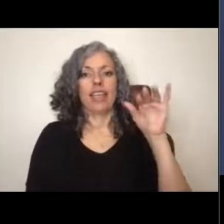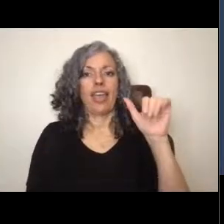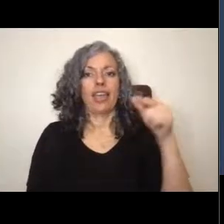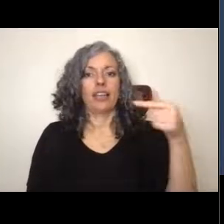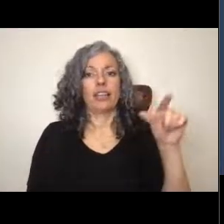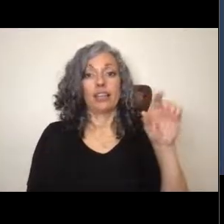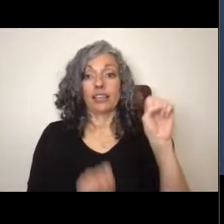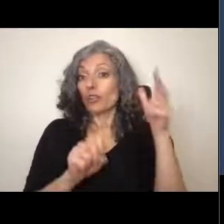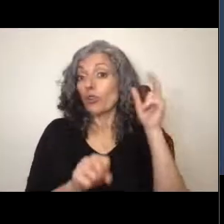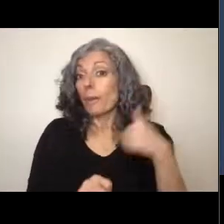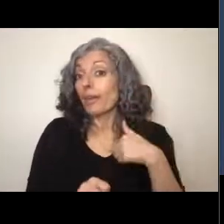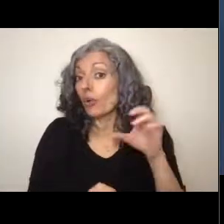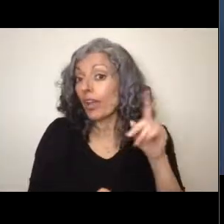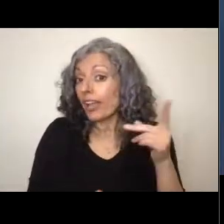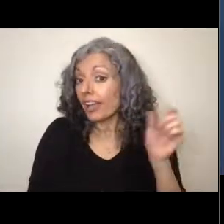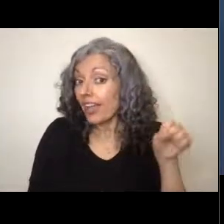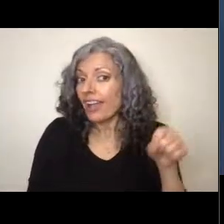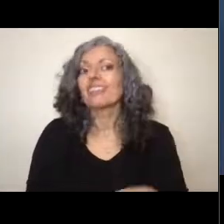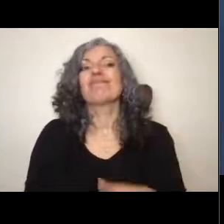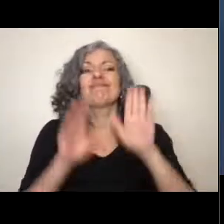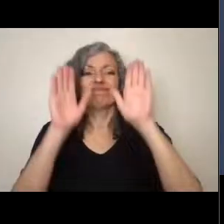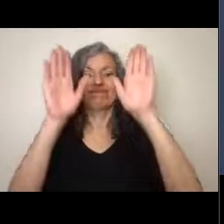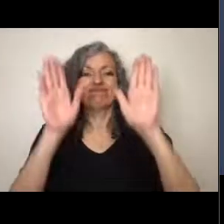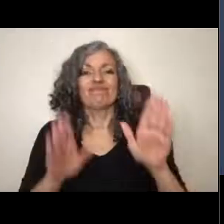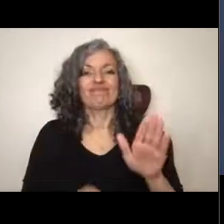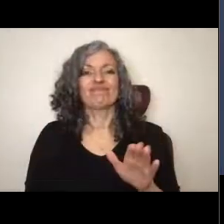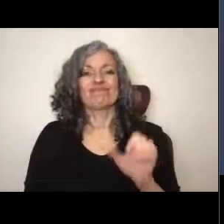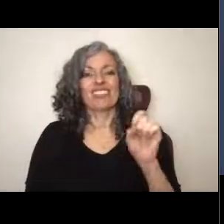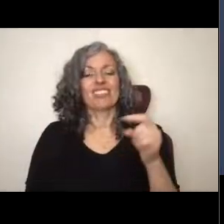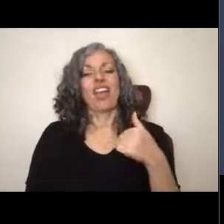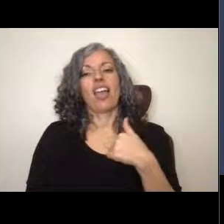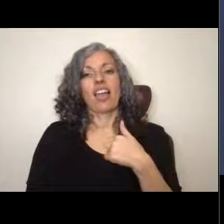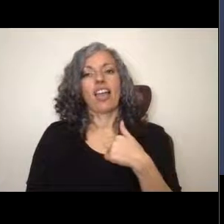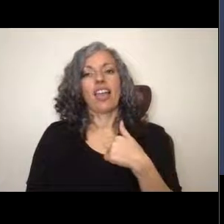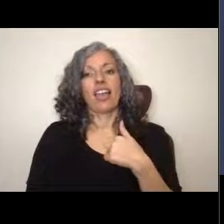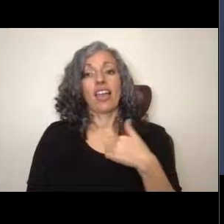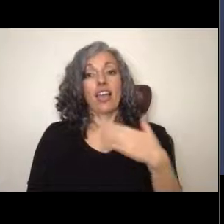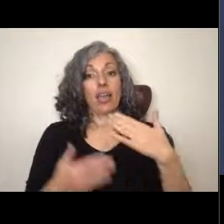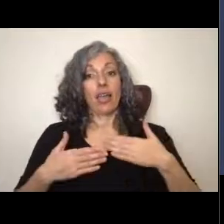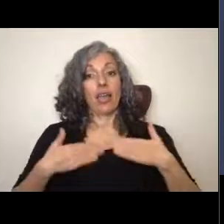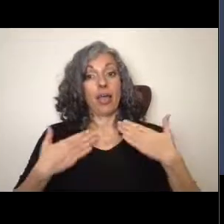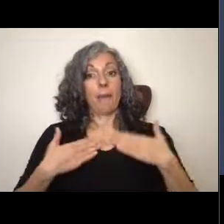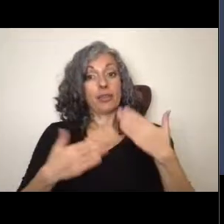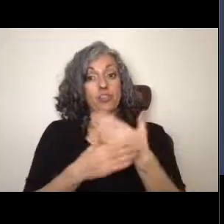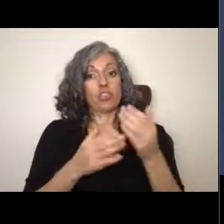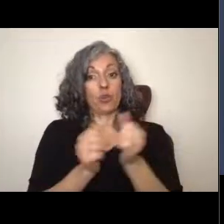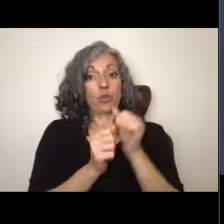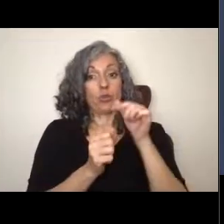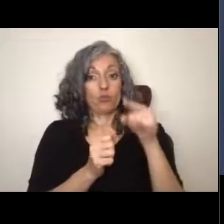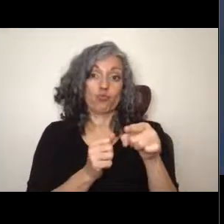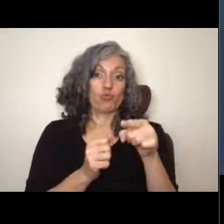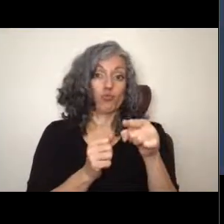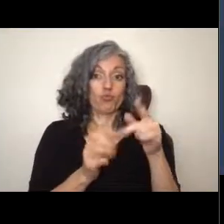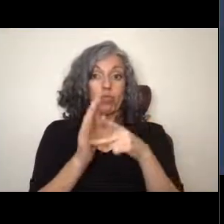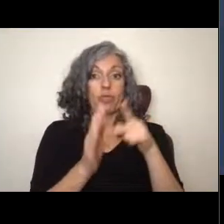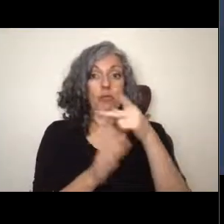Thank you, Corey. Great. So I'm happy to share with you that the project that